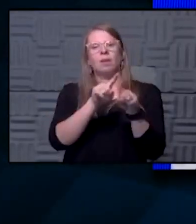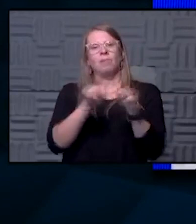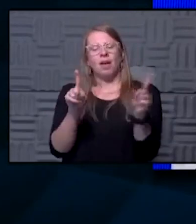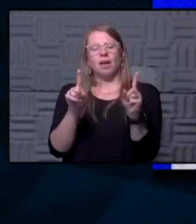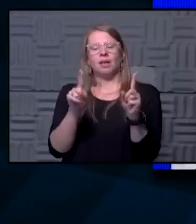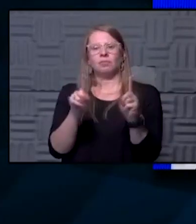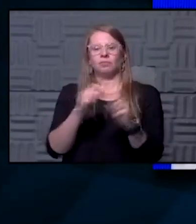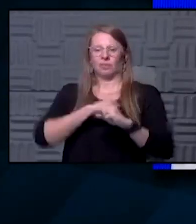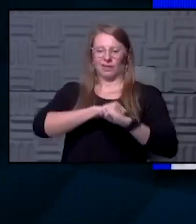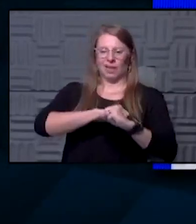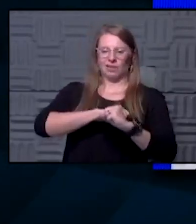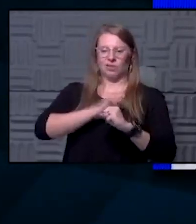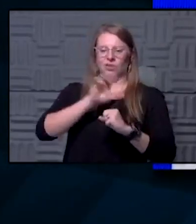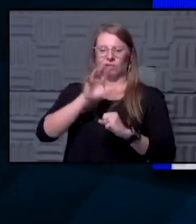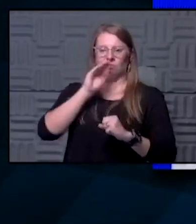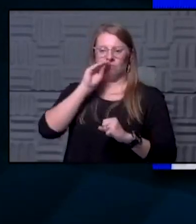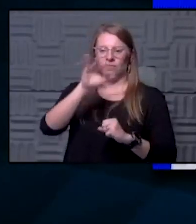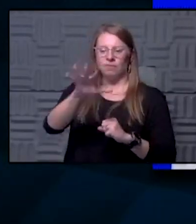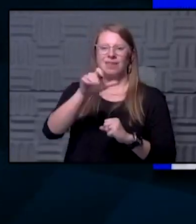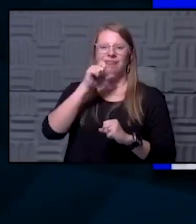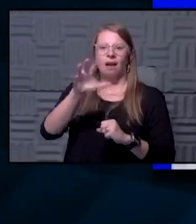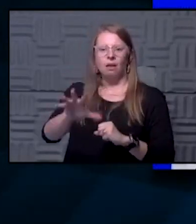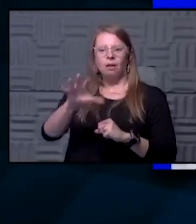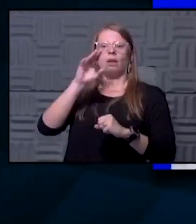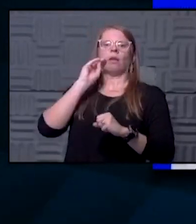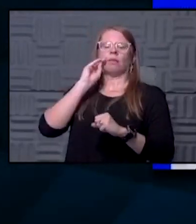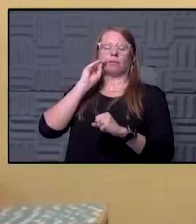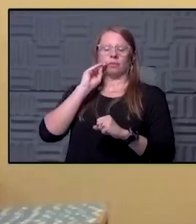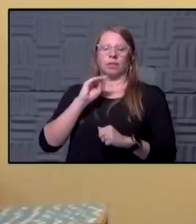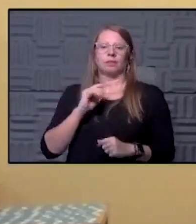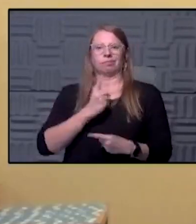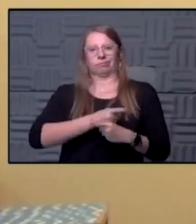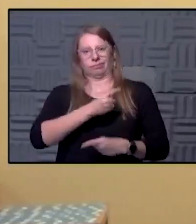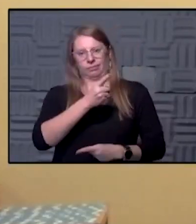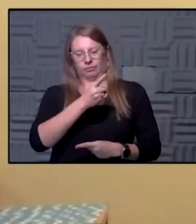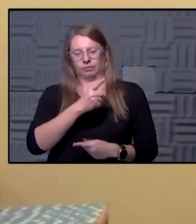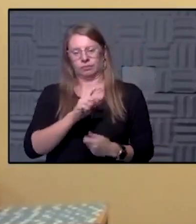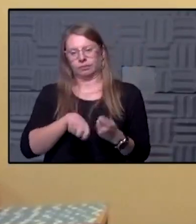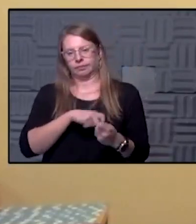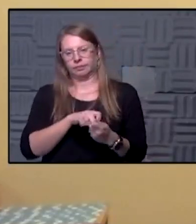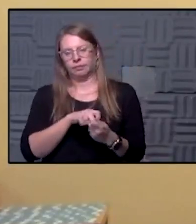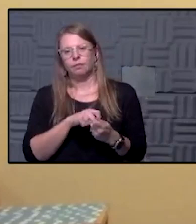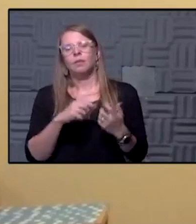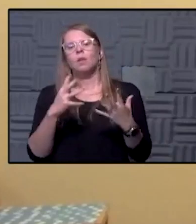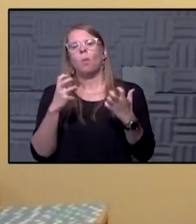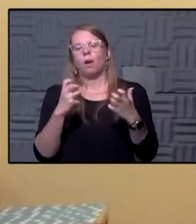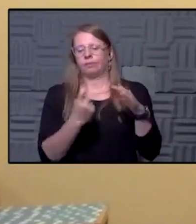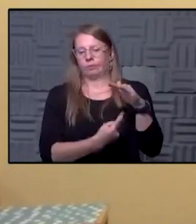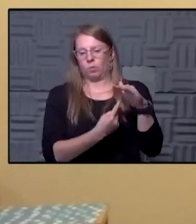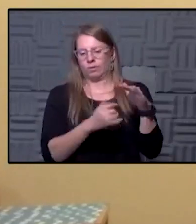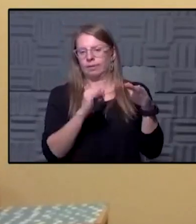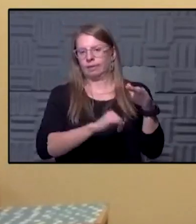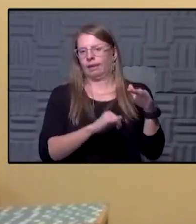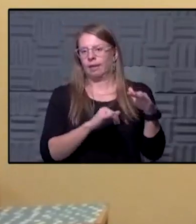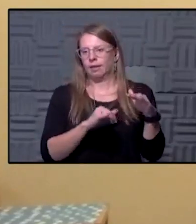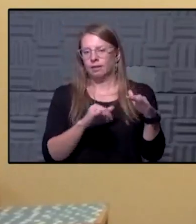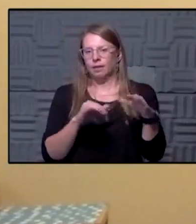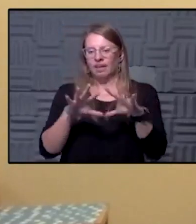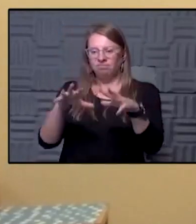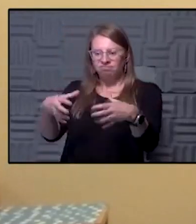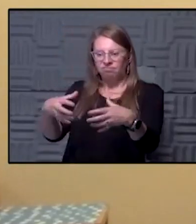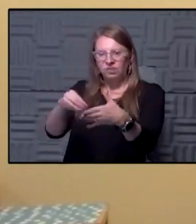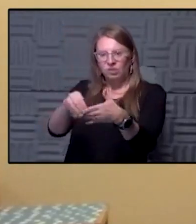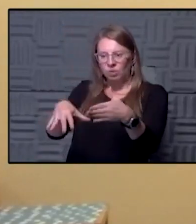from going out, not necessarily from what you breathe in. Yeah, that's exactly right. And so we would want to quarantine that small